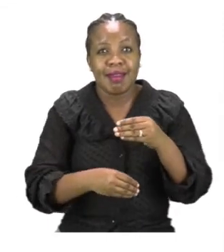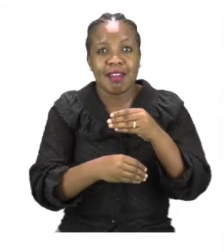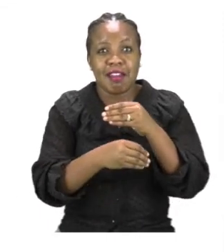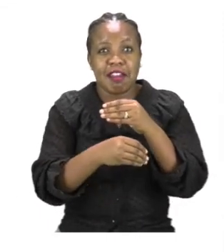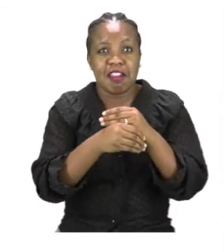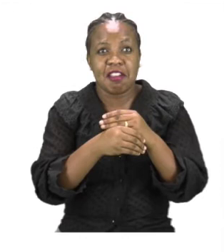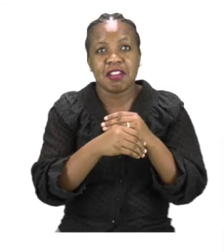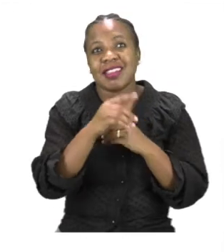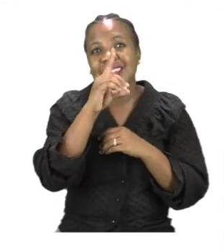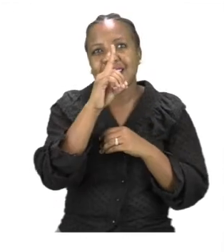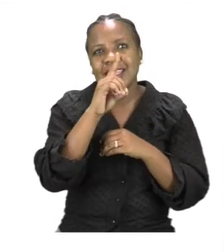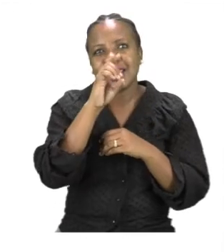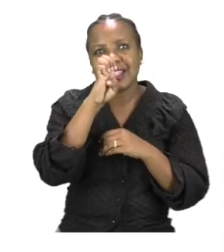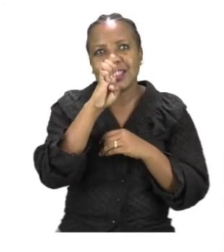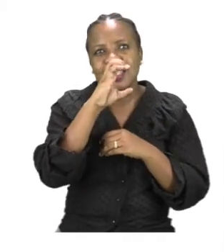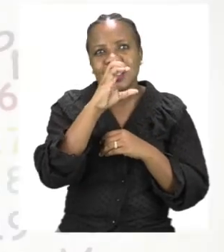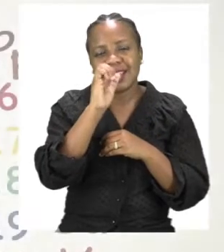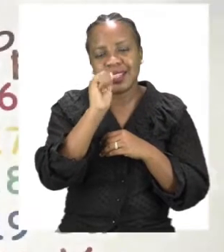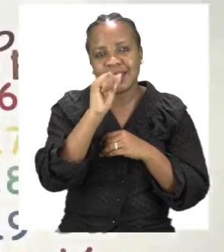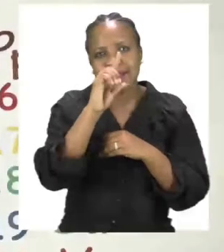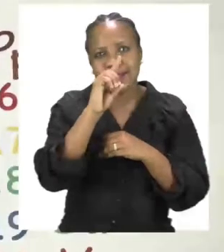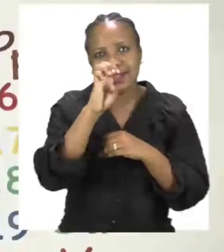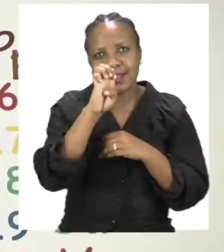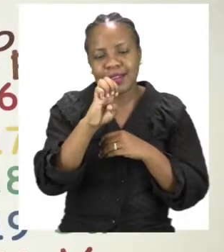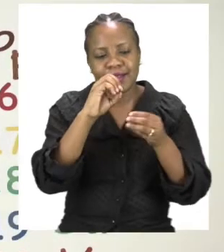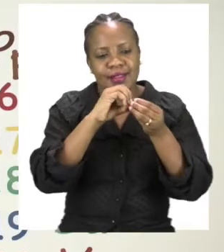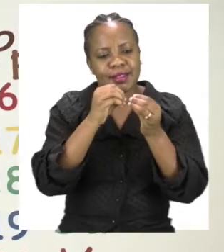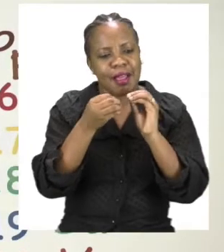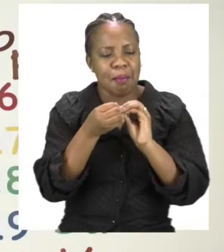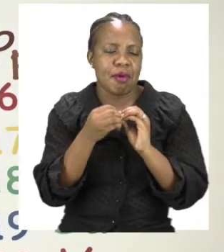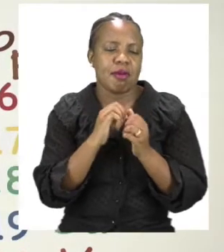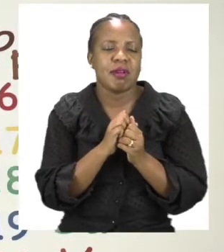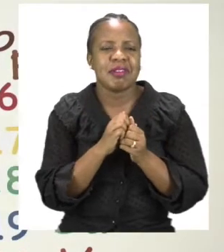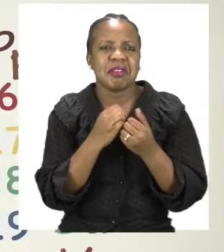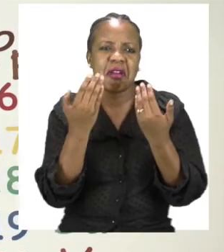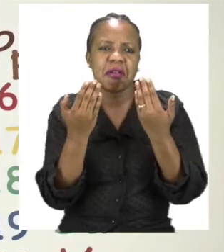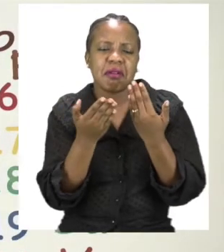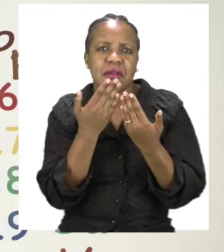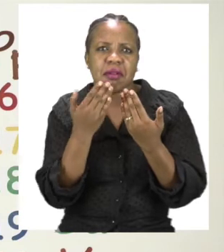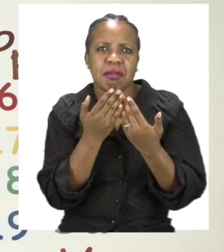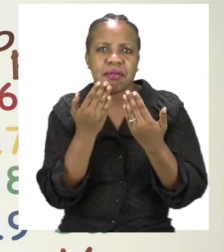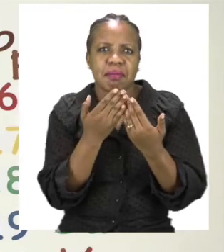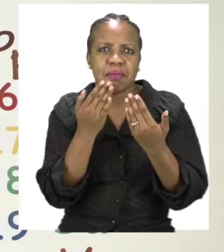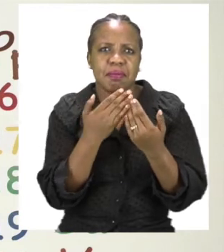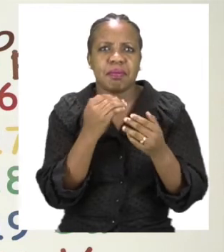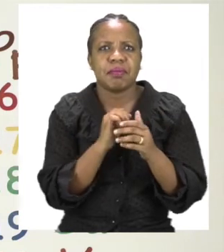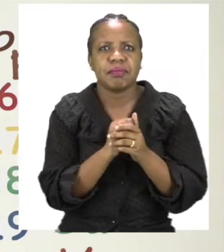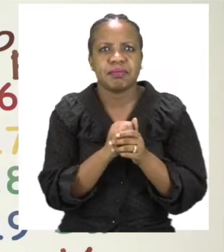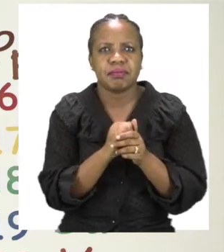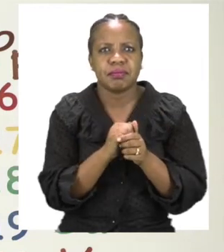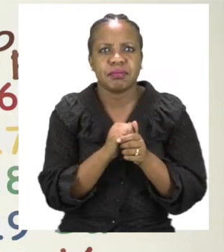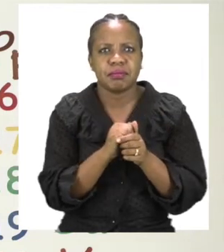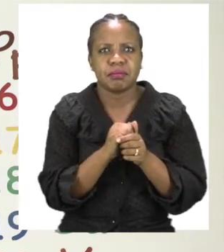Now the decade numbers are very simple because they are the numbers that are friends with